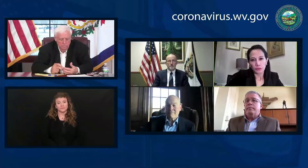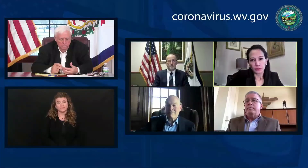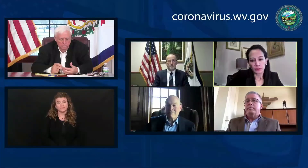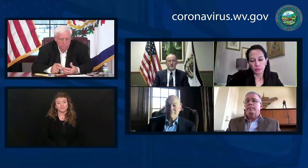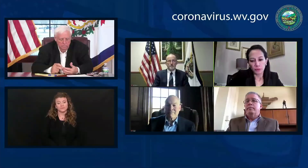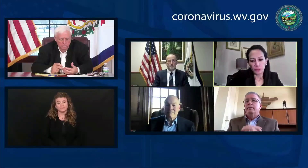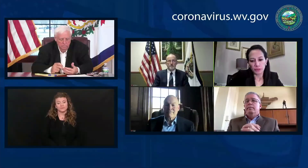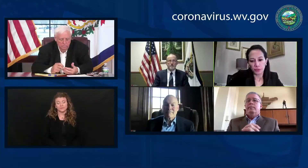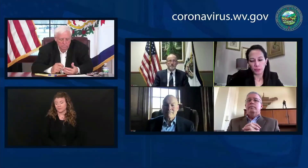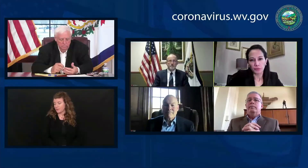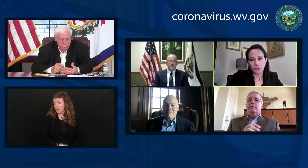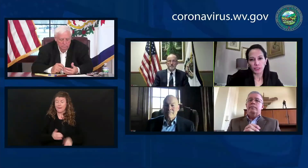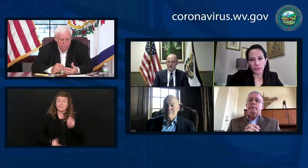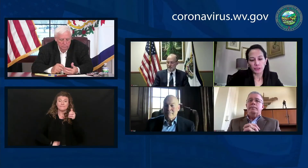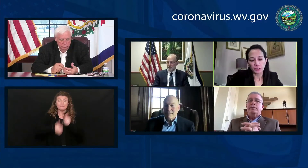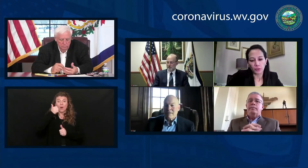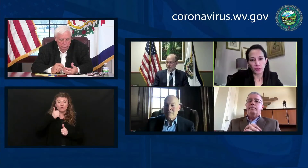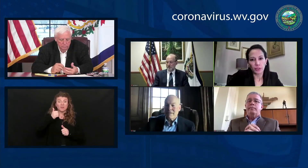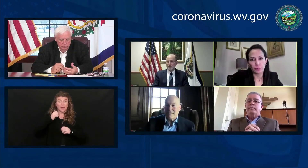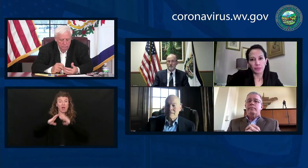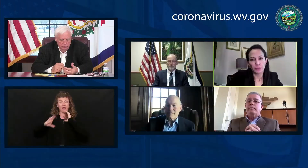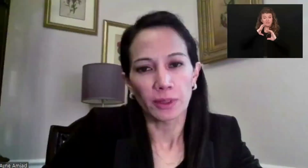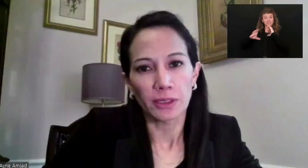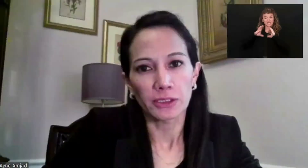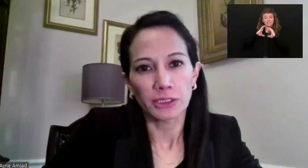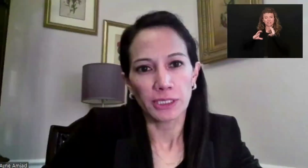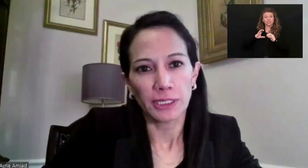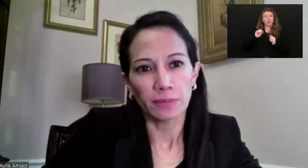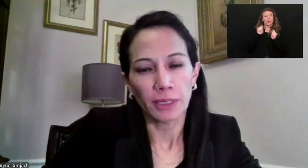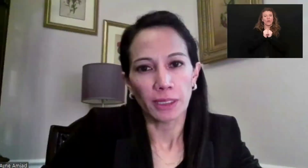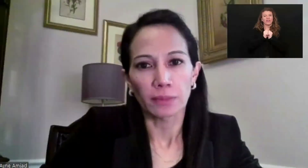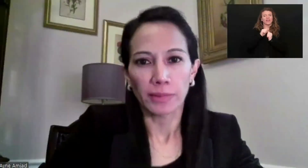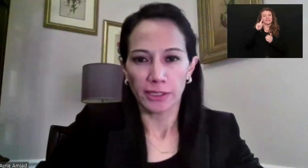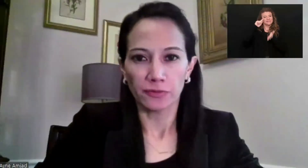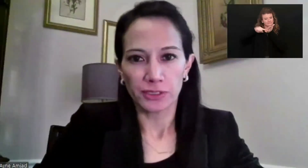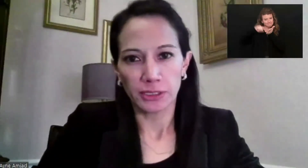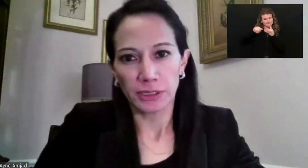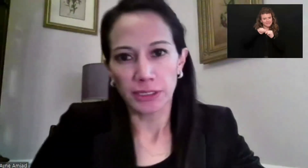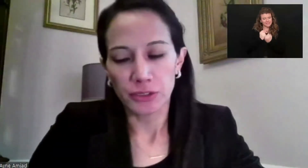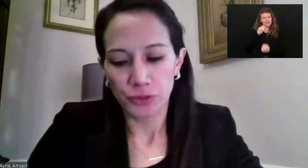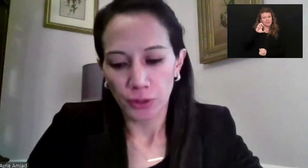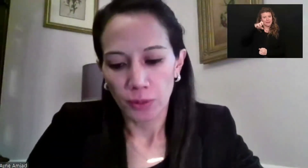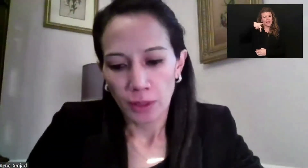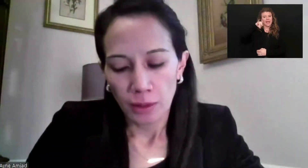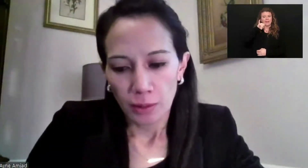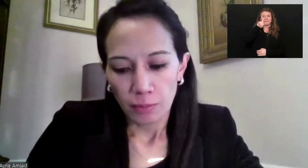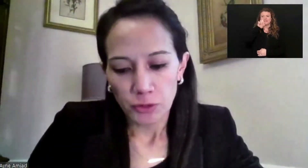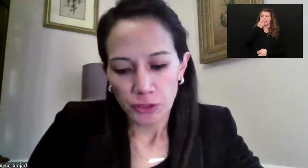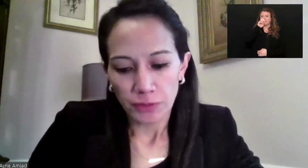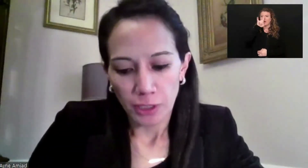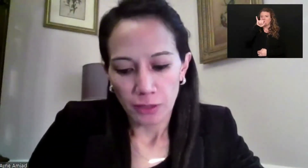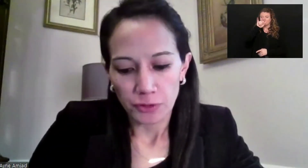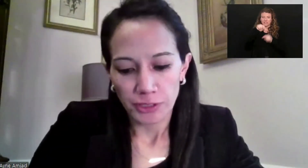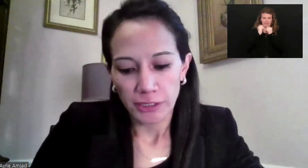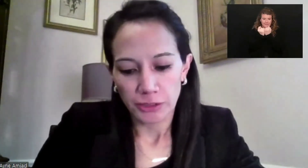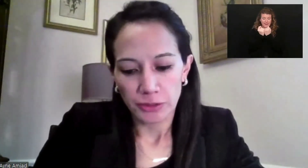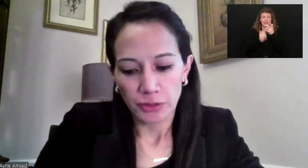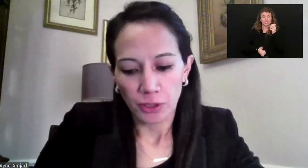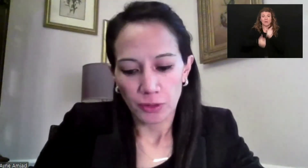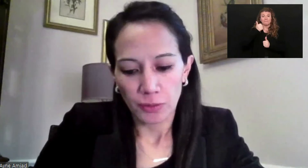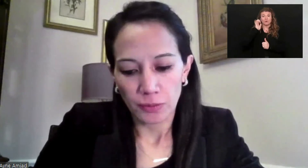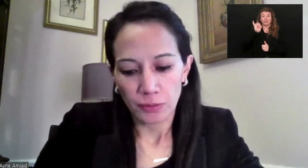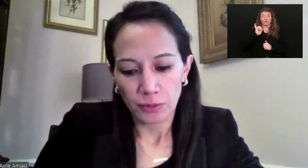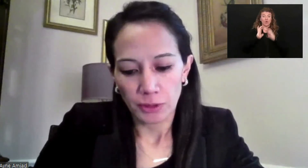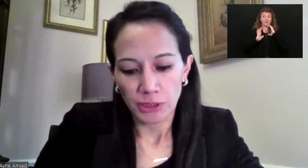Charles, most of the conversations are with our epidemiology team and the facilities. So, most of the conversations